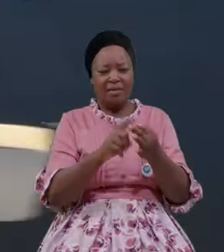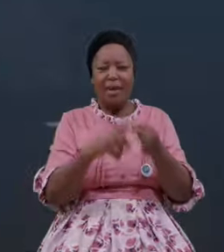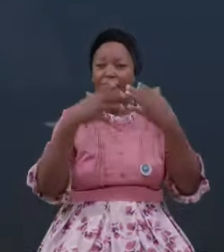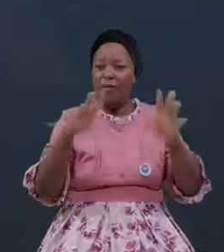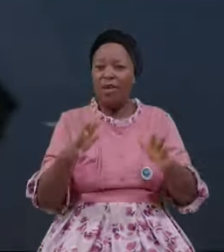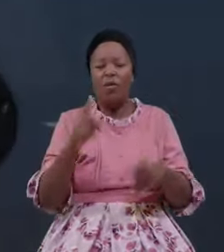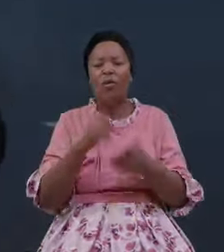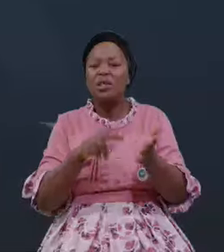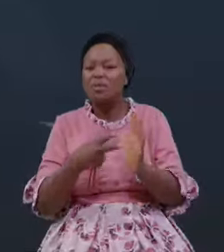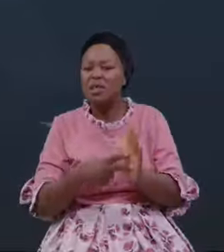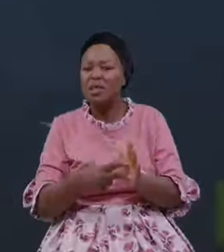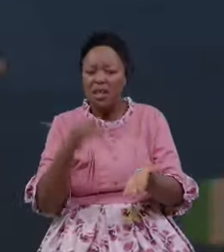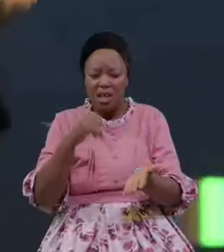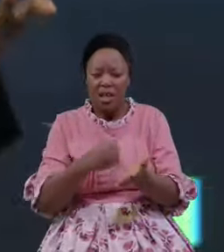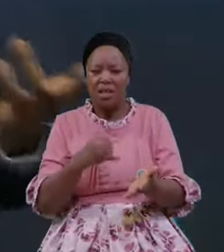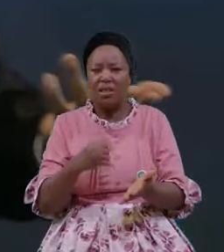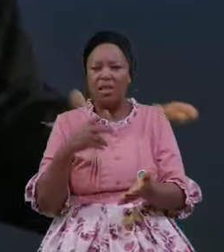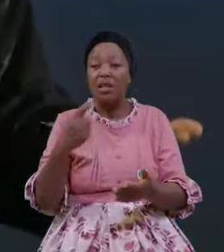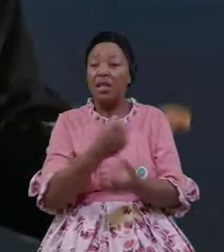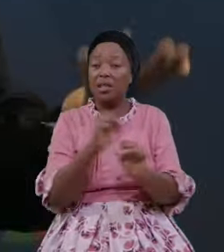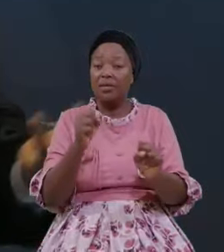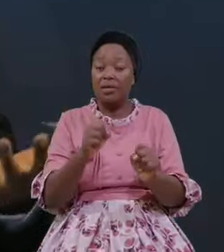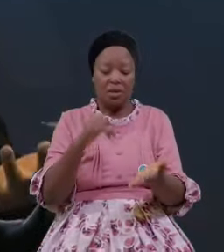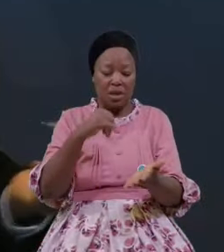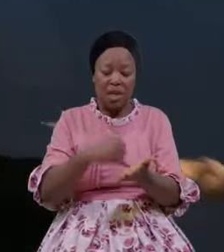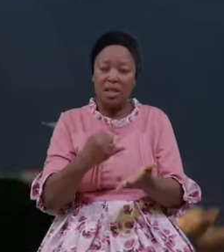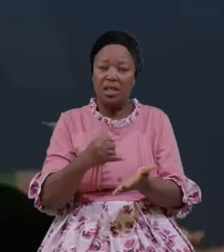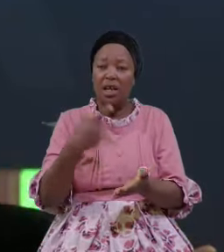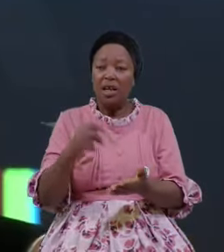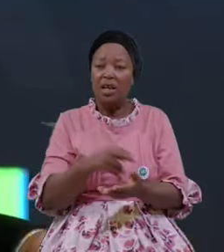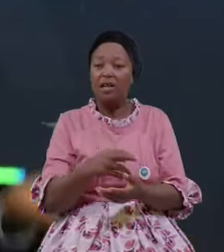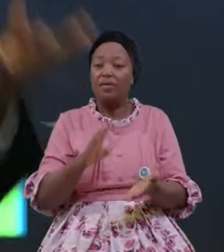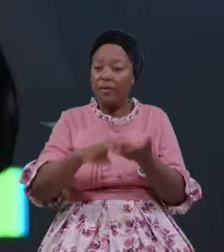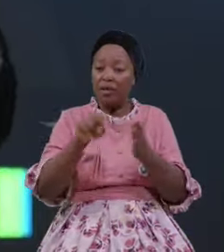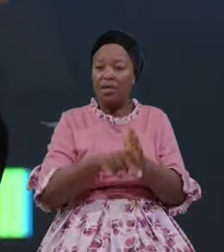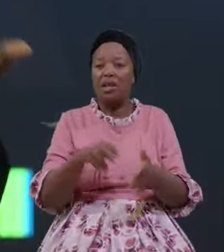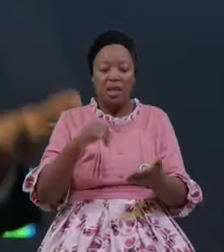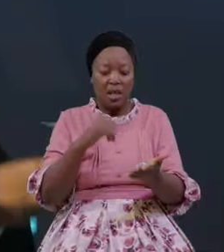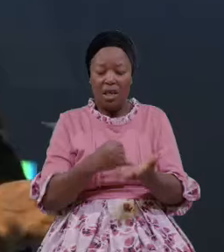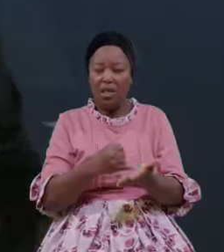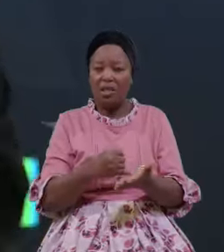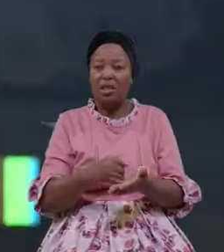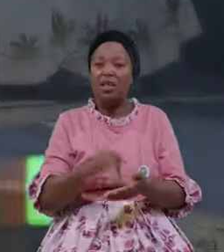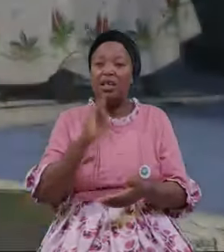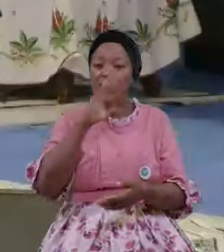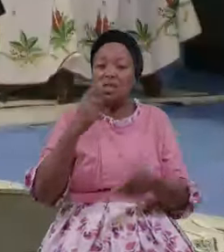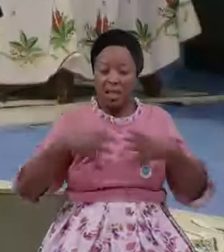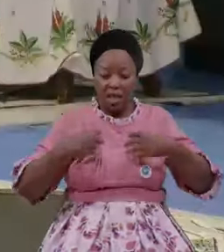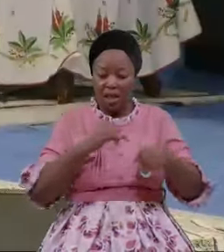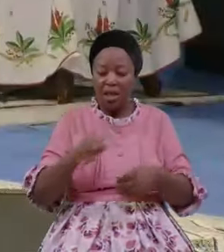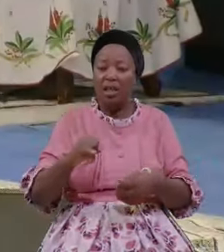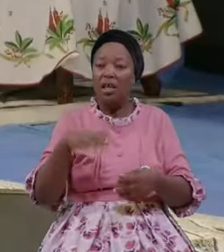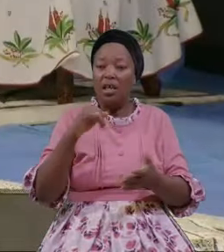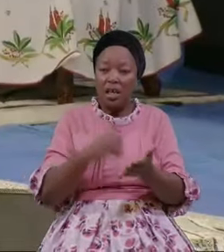The salvation. It. The redemption. It is the healing. It is